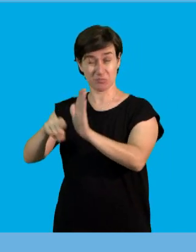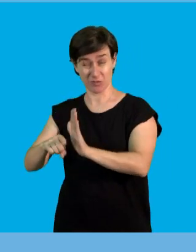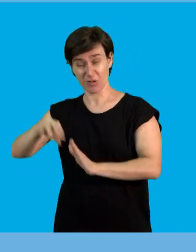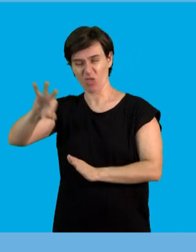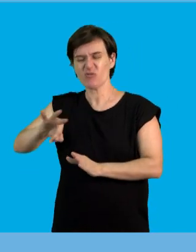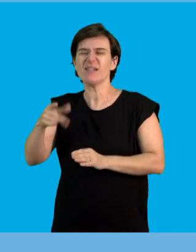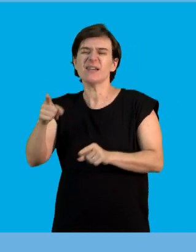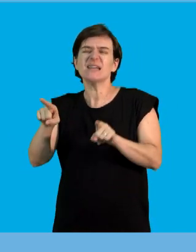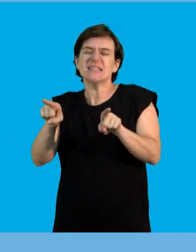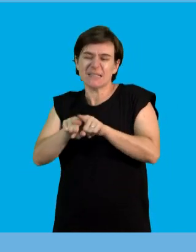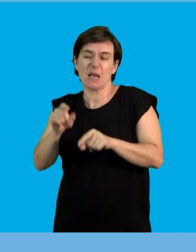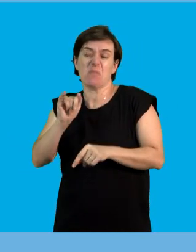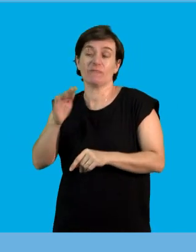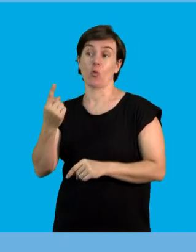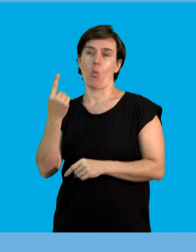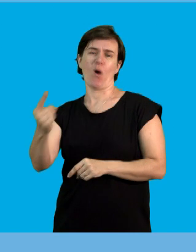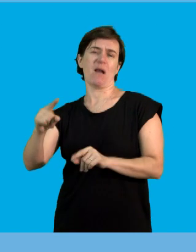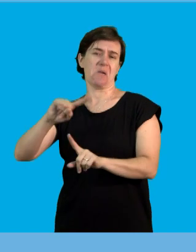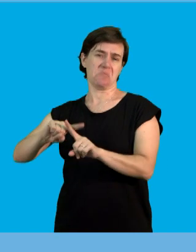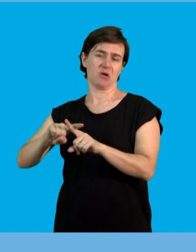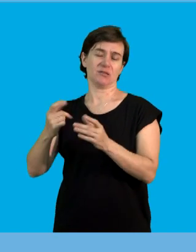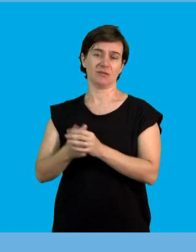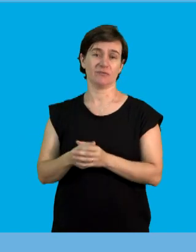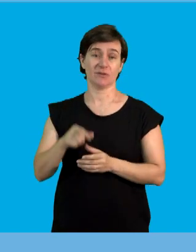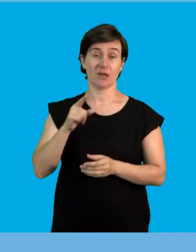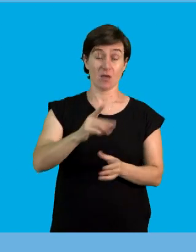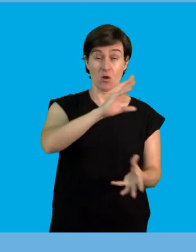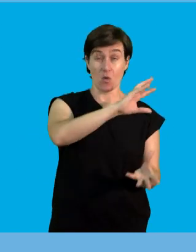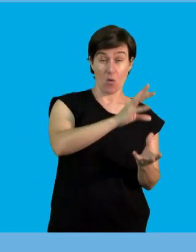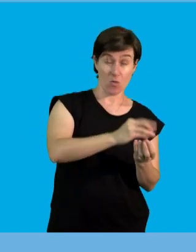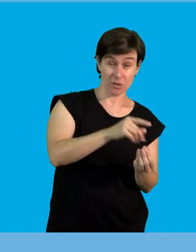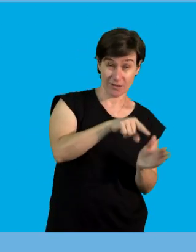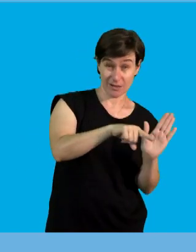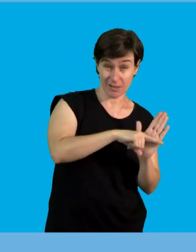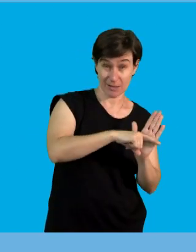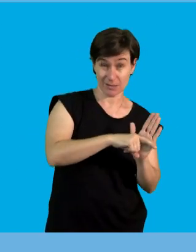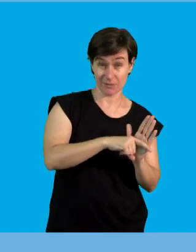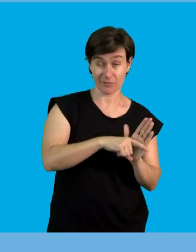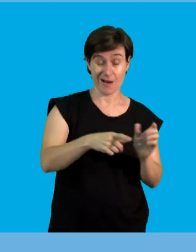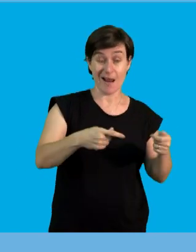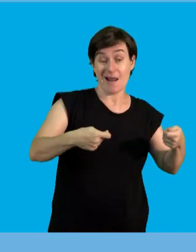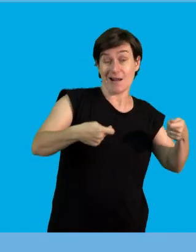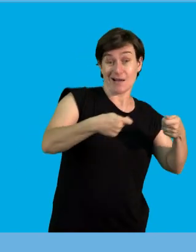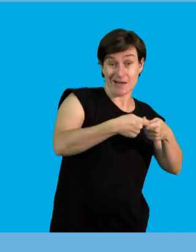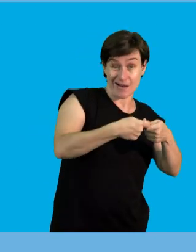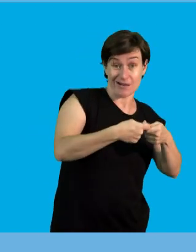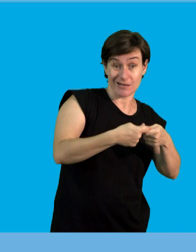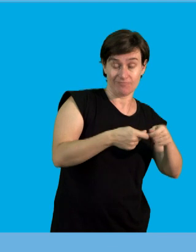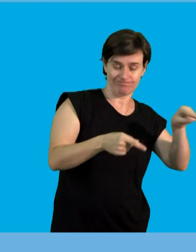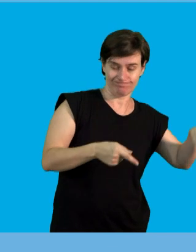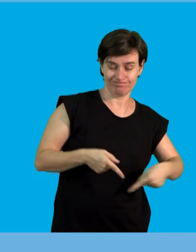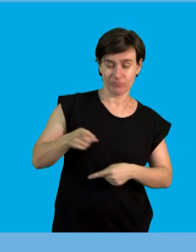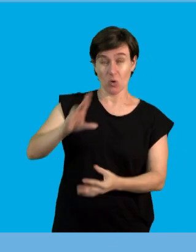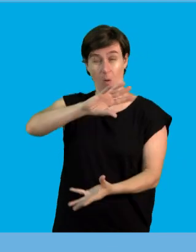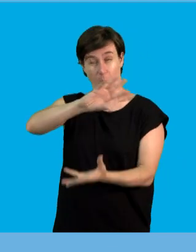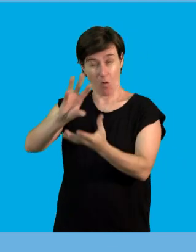positive terminals are making up one positive terminal. Then the sum of all the negatives is going to be